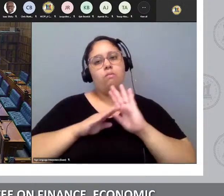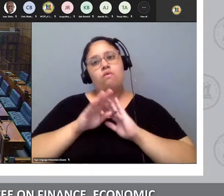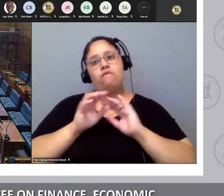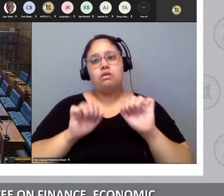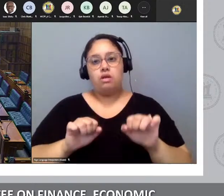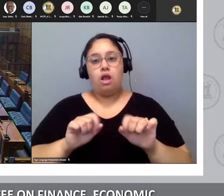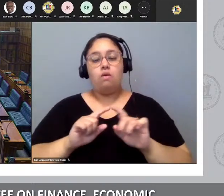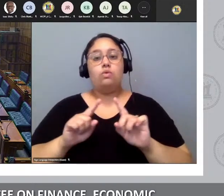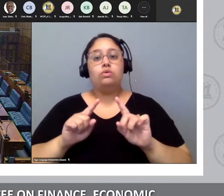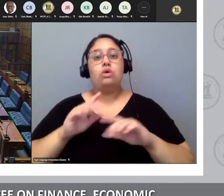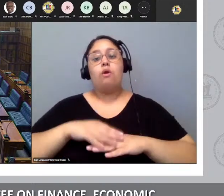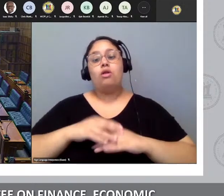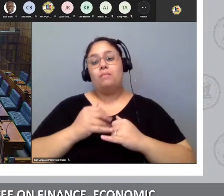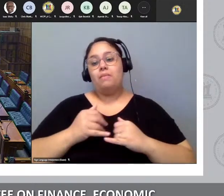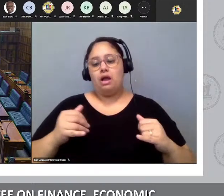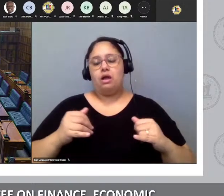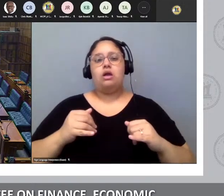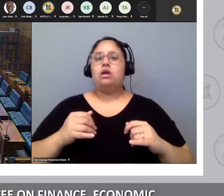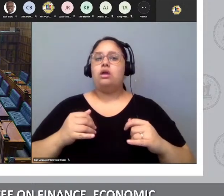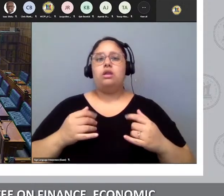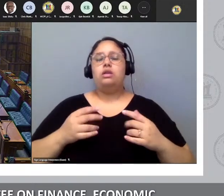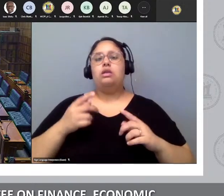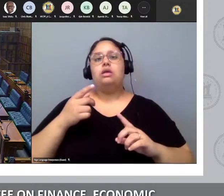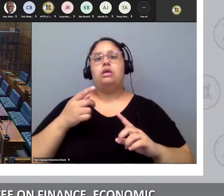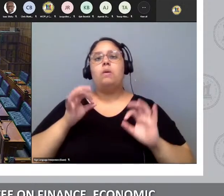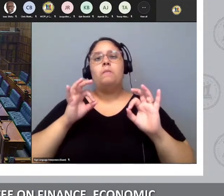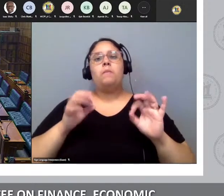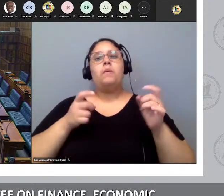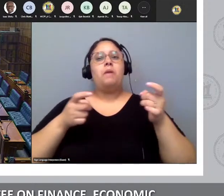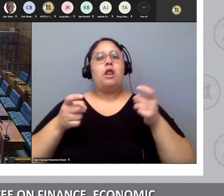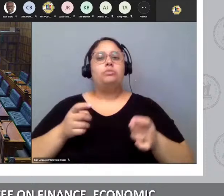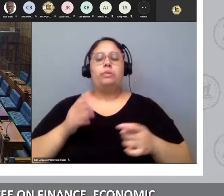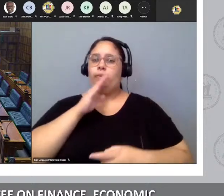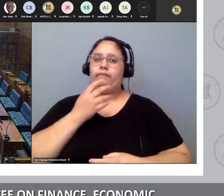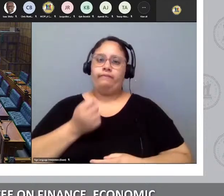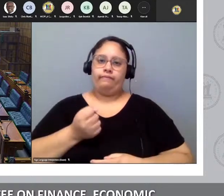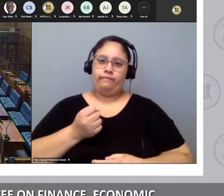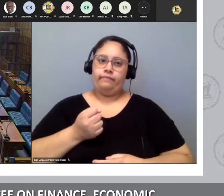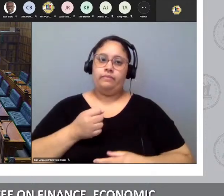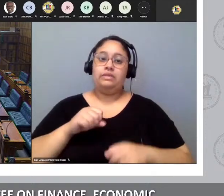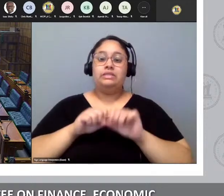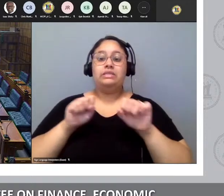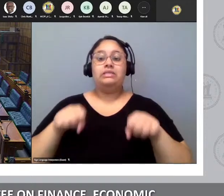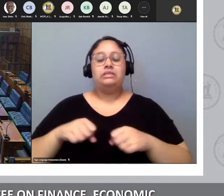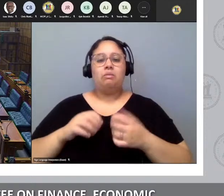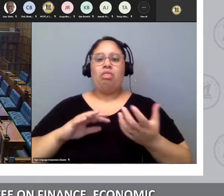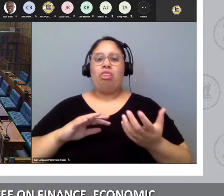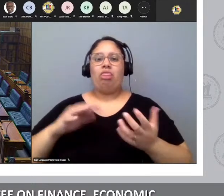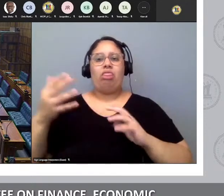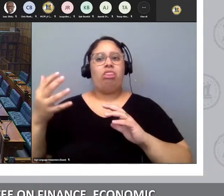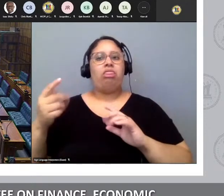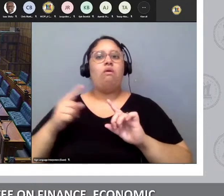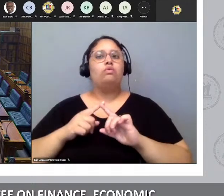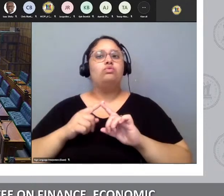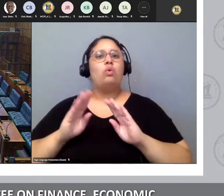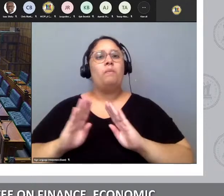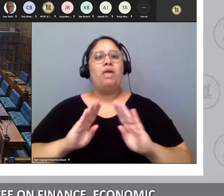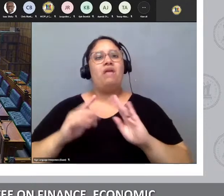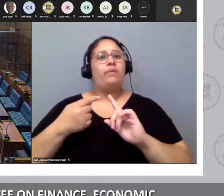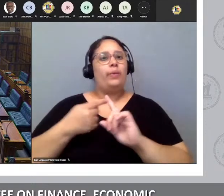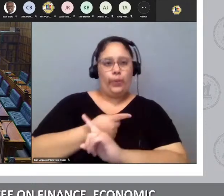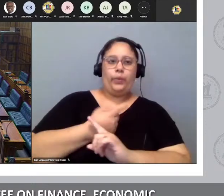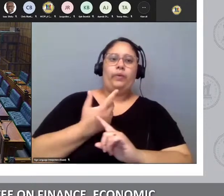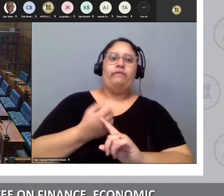and the bottom line is ill discipline is bad management of the system of there's bad behavior but we'll